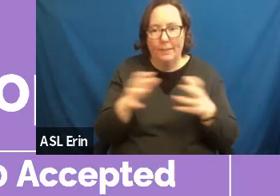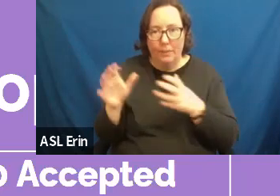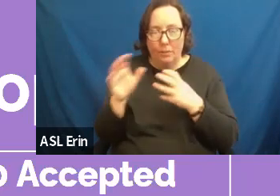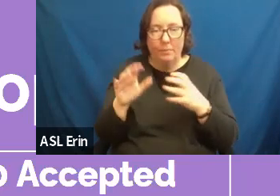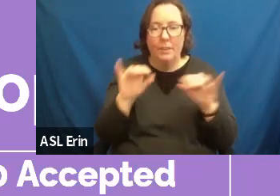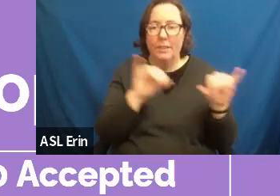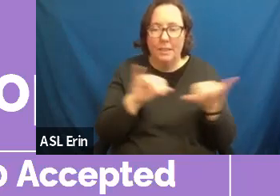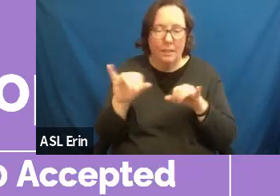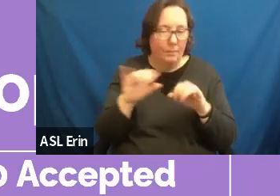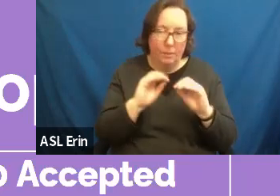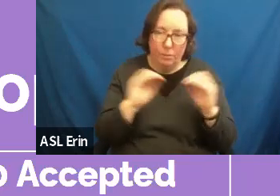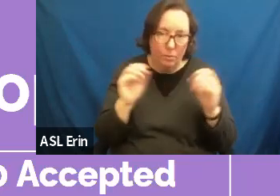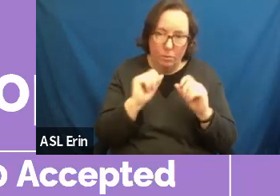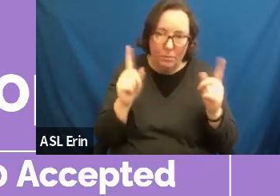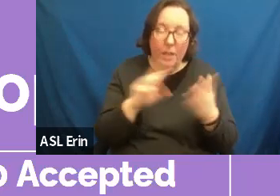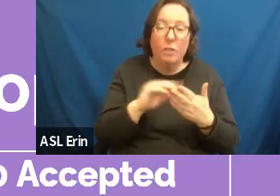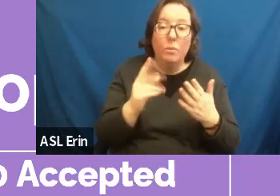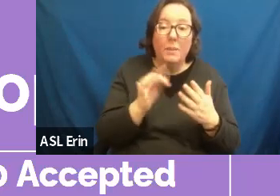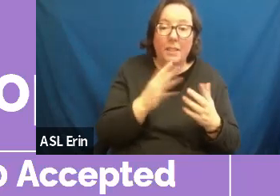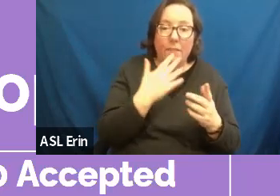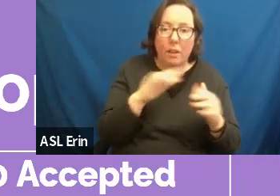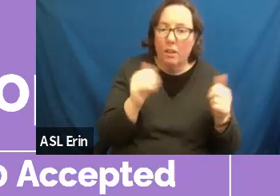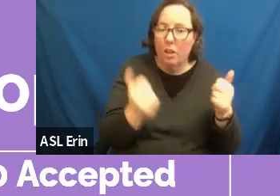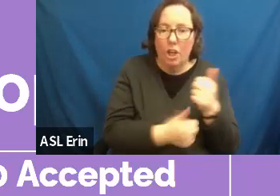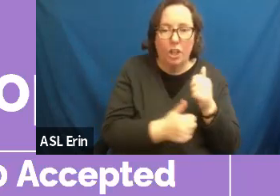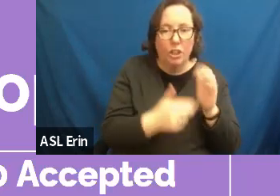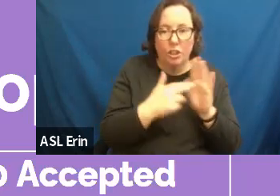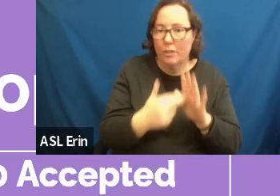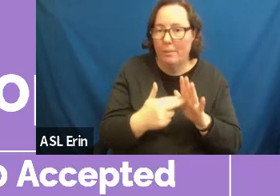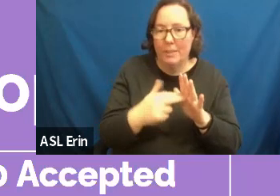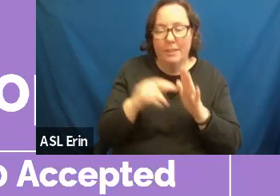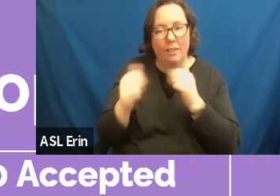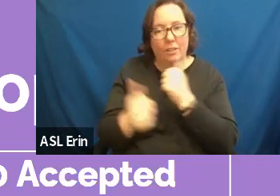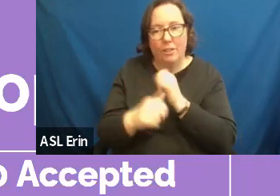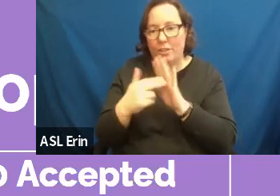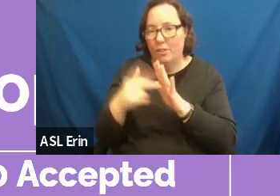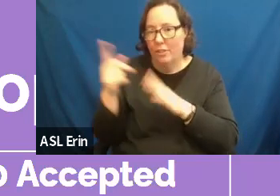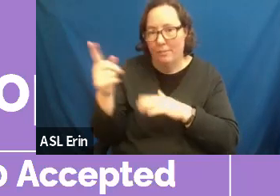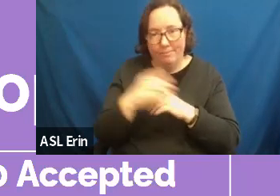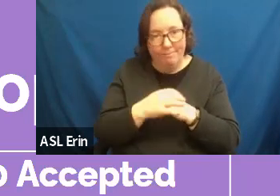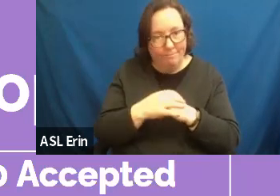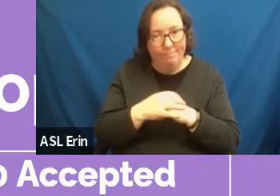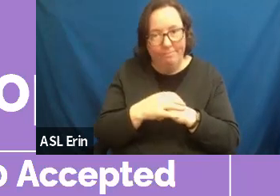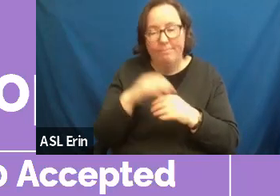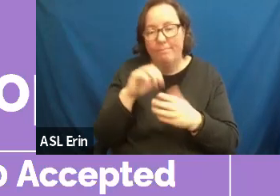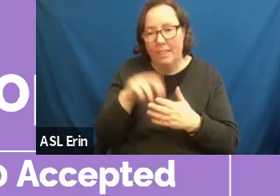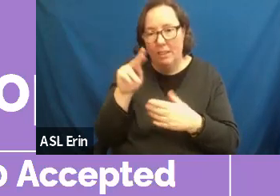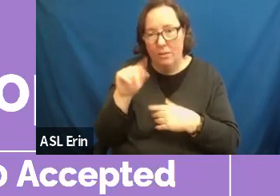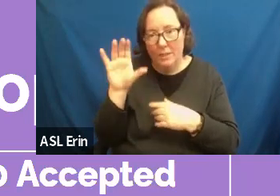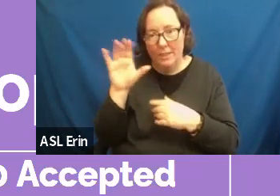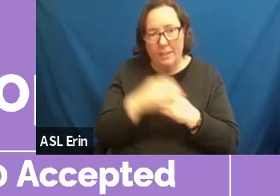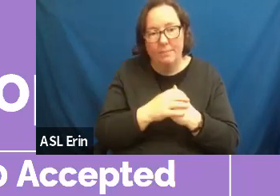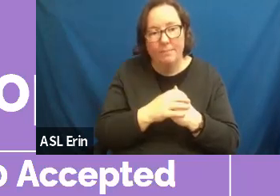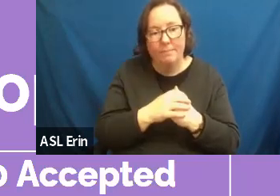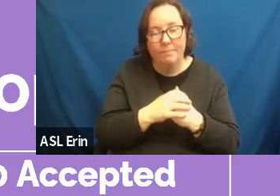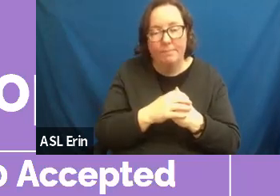surprise, students of color were widely underrepresented at Hunter College High School in New York City. Next slide,